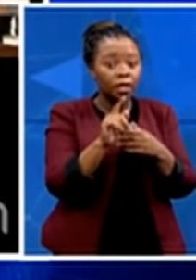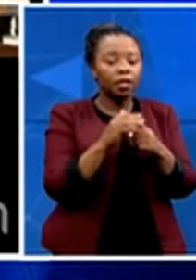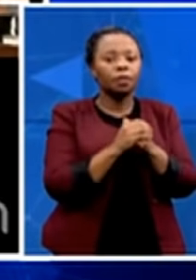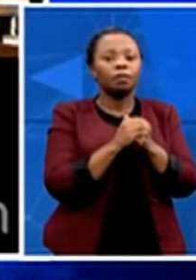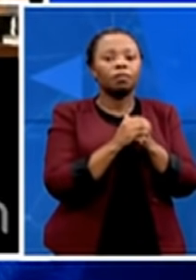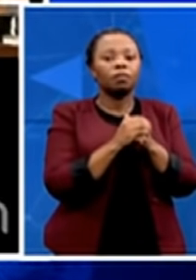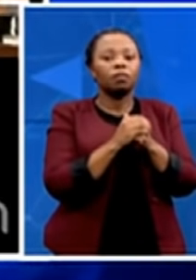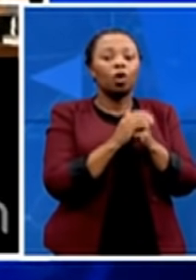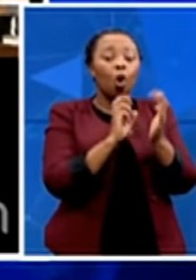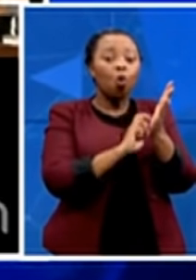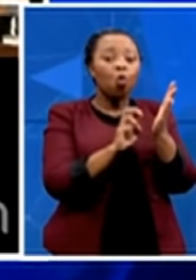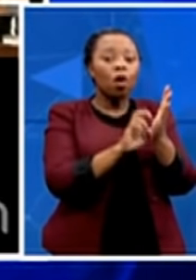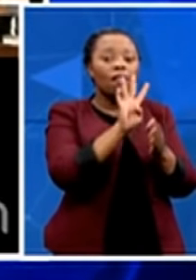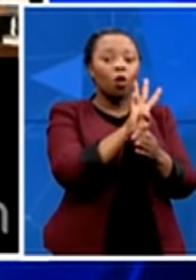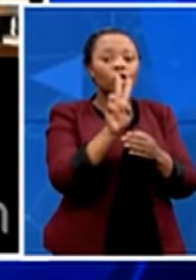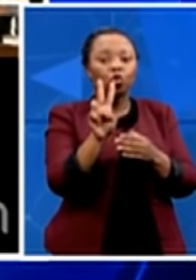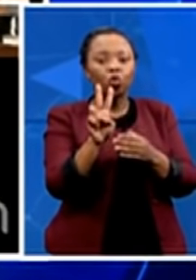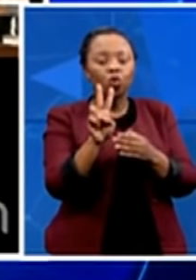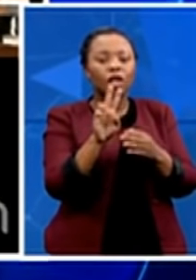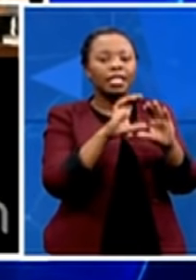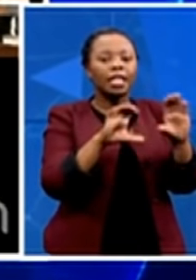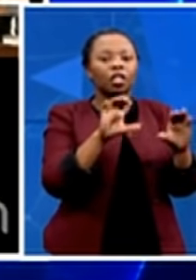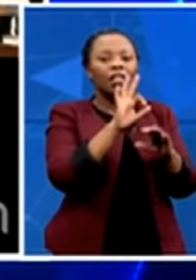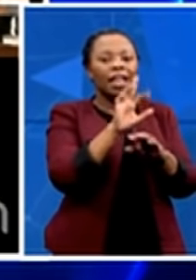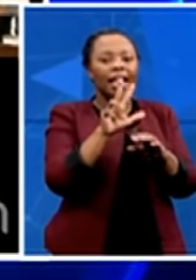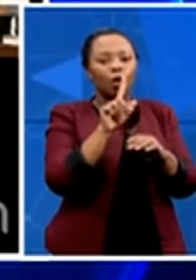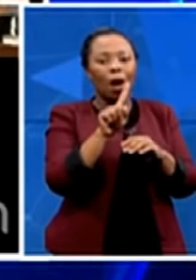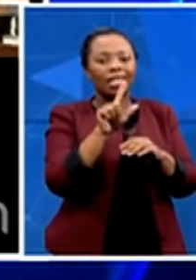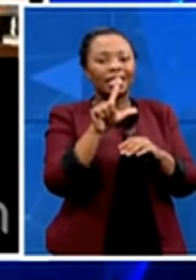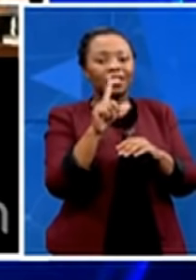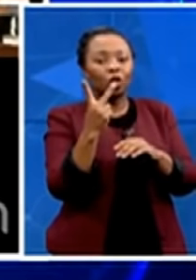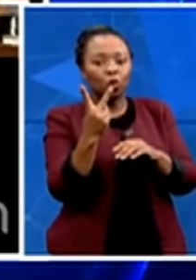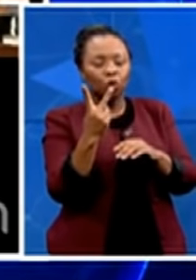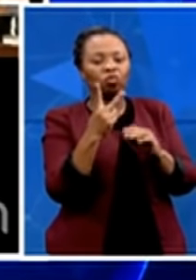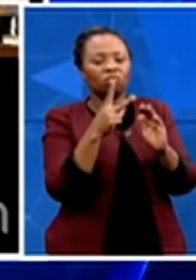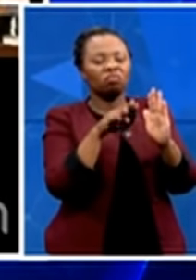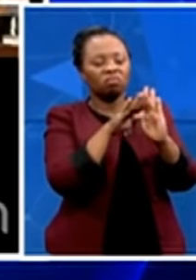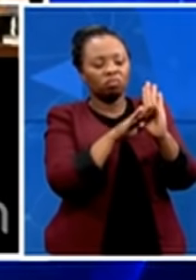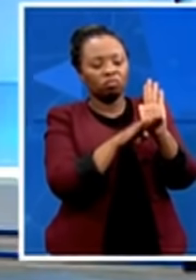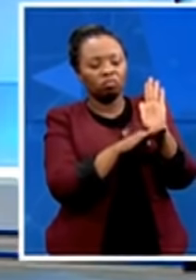Section 172 in that order will have to be invoked.